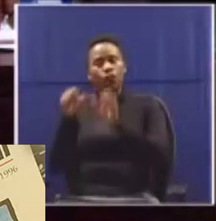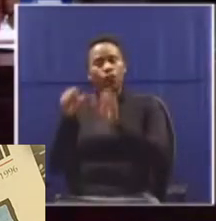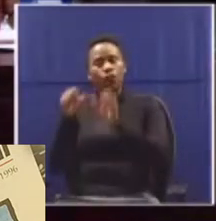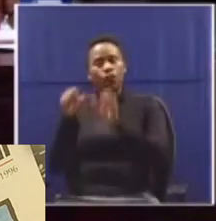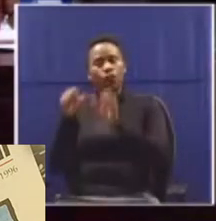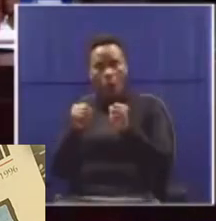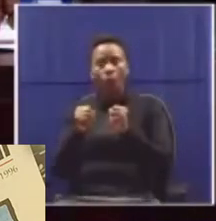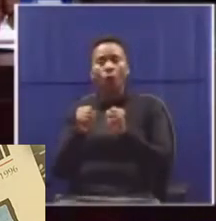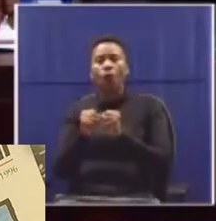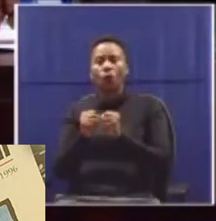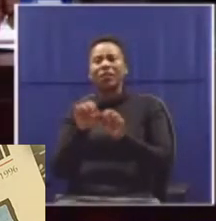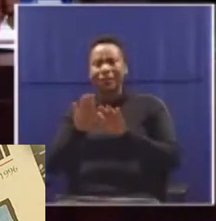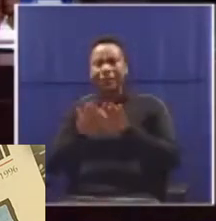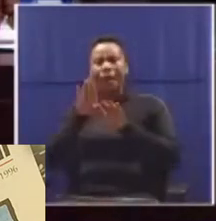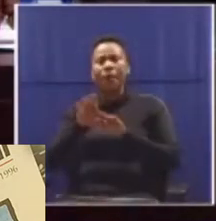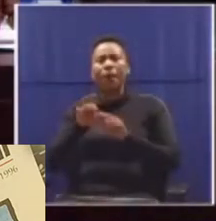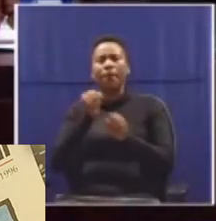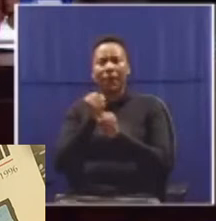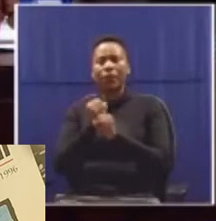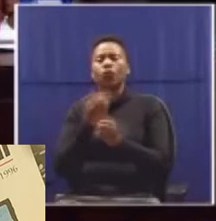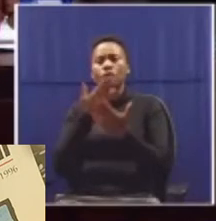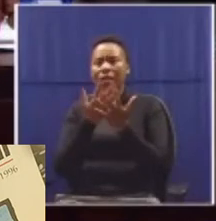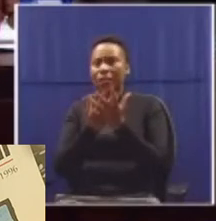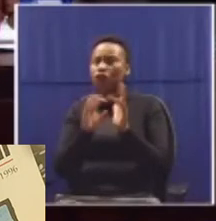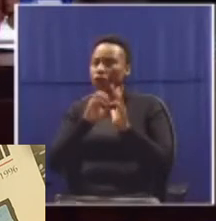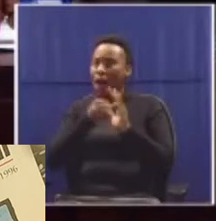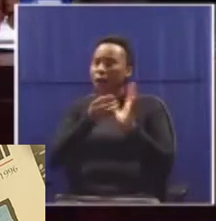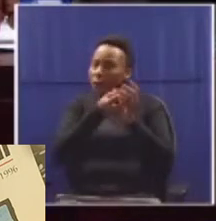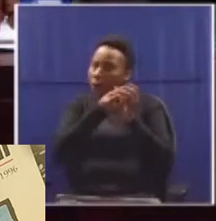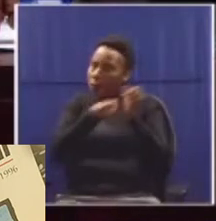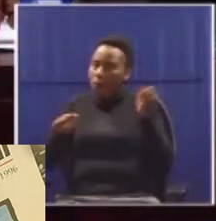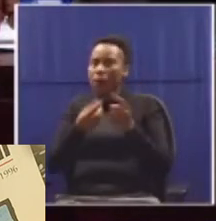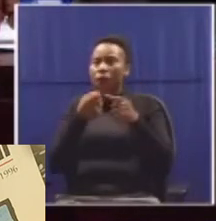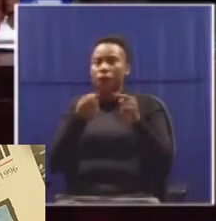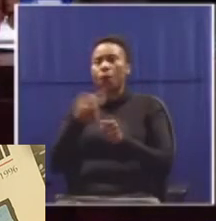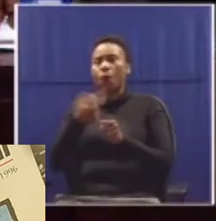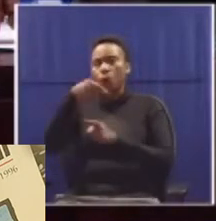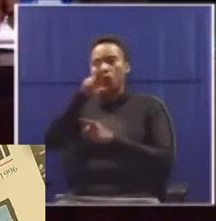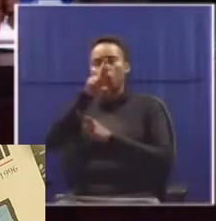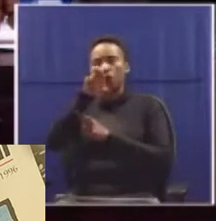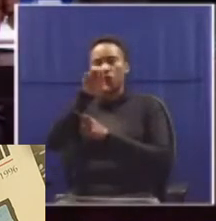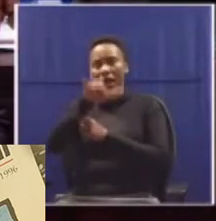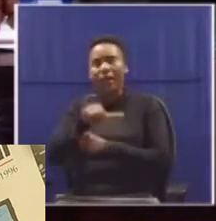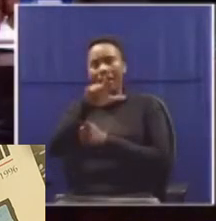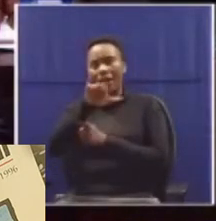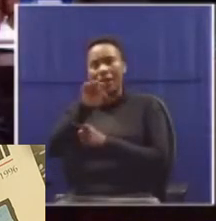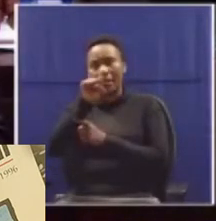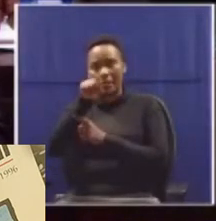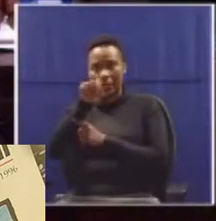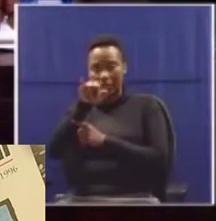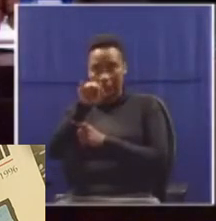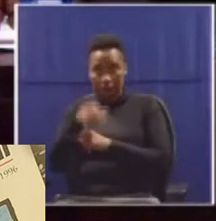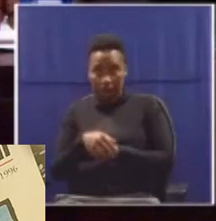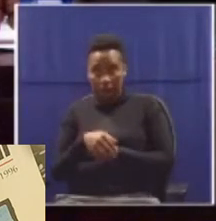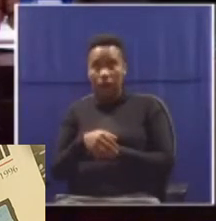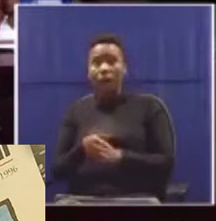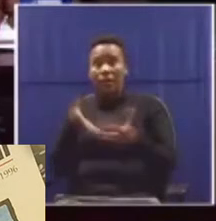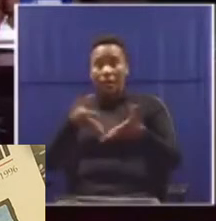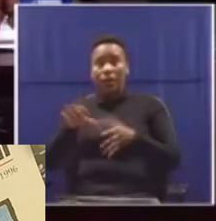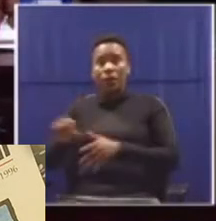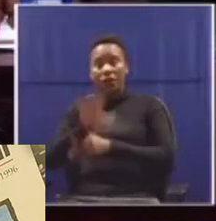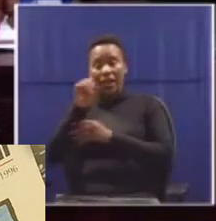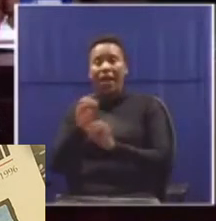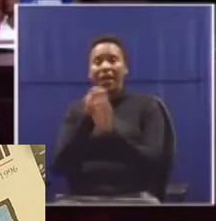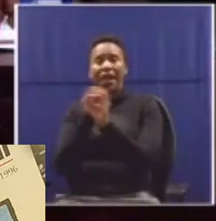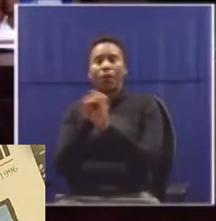to prevent and get out of grade listing this cost of great listing will be reduced in the case of South Africa none of the